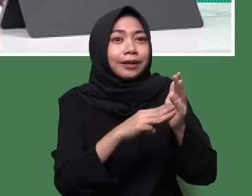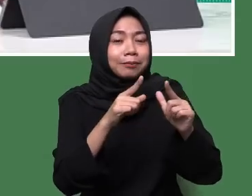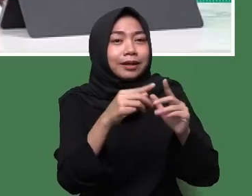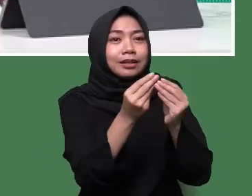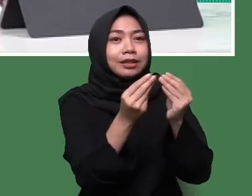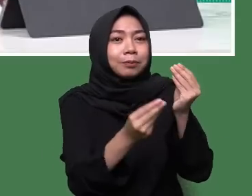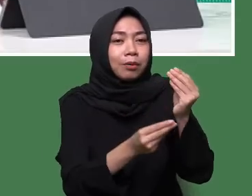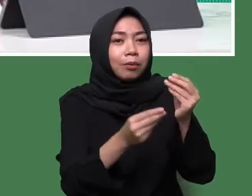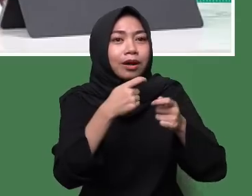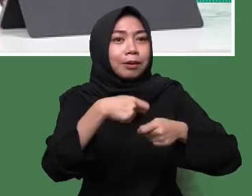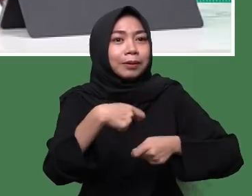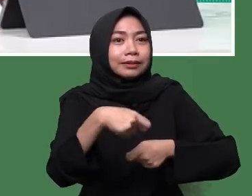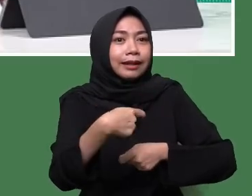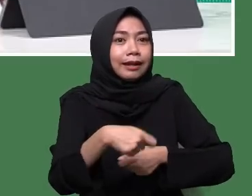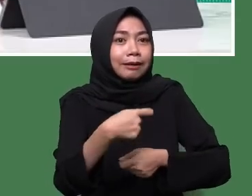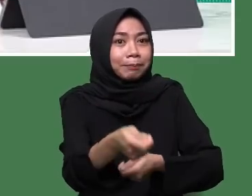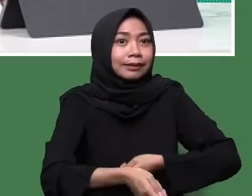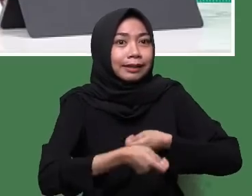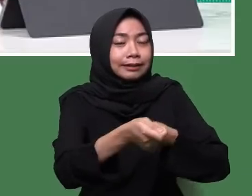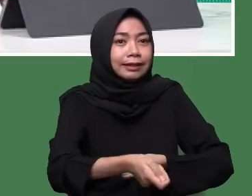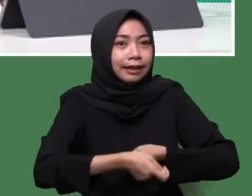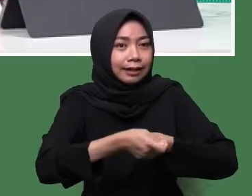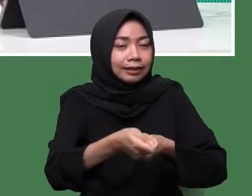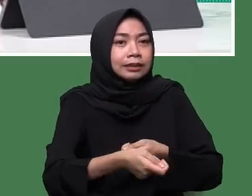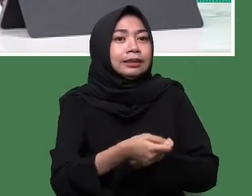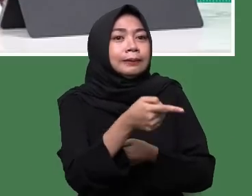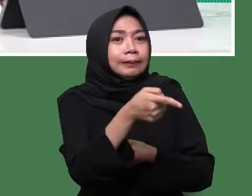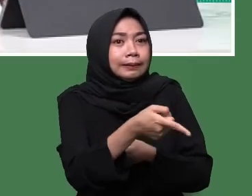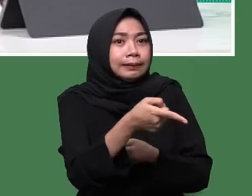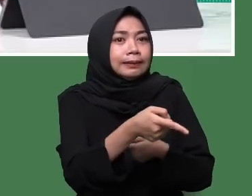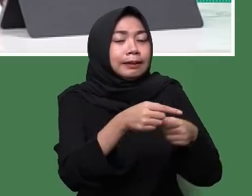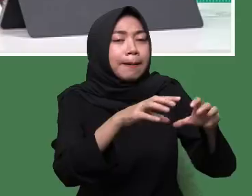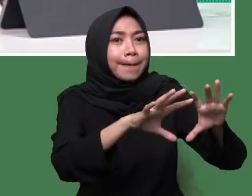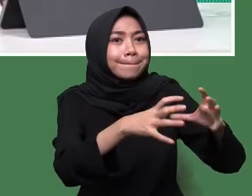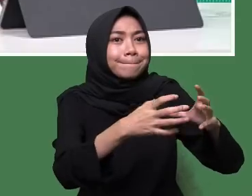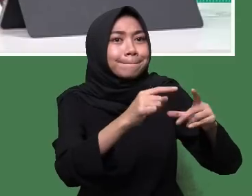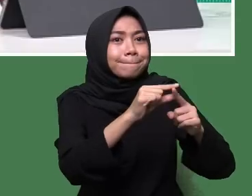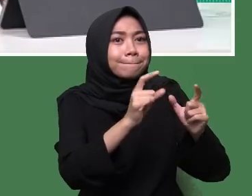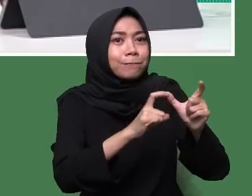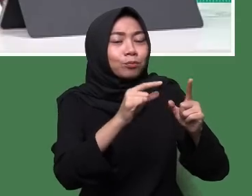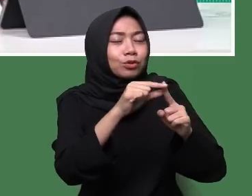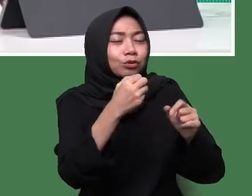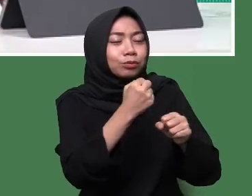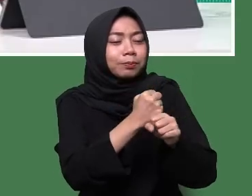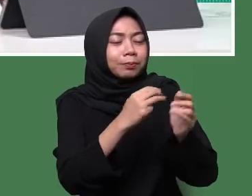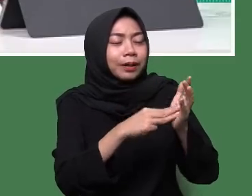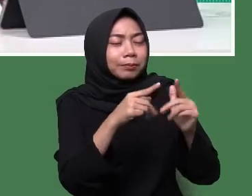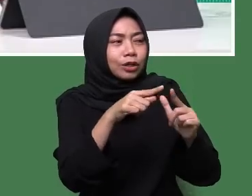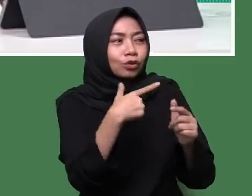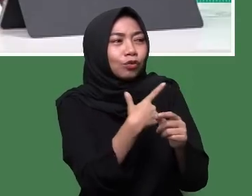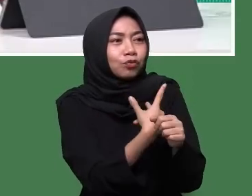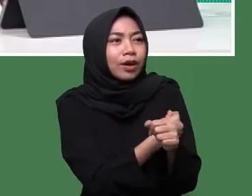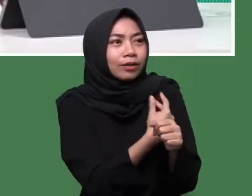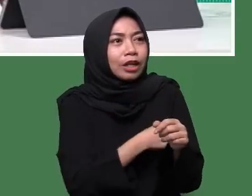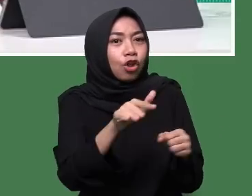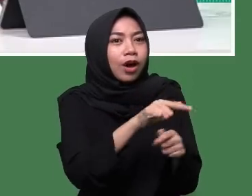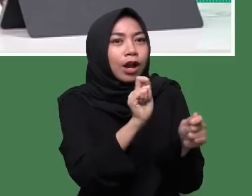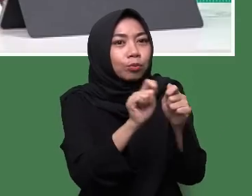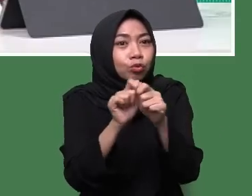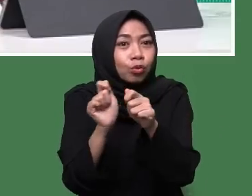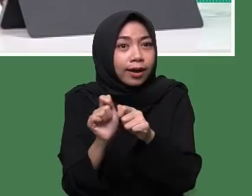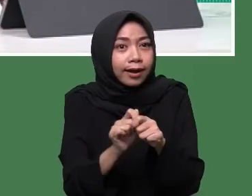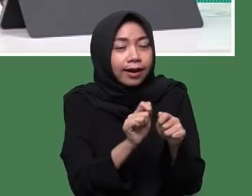of Agriculture. We want to make sure that their ability to develop vaccines by themselves and producing in